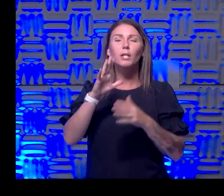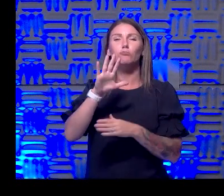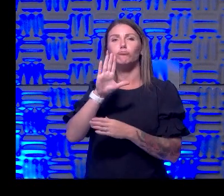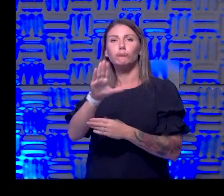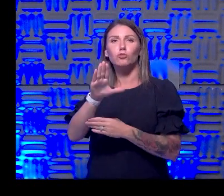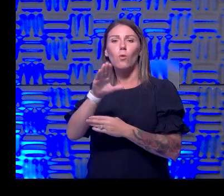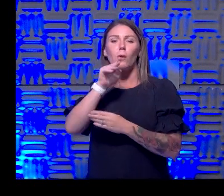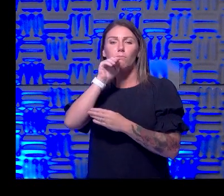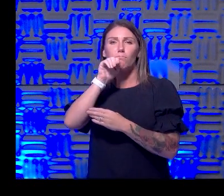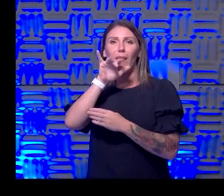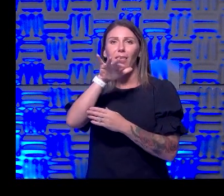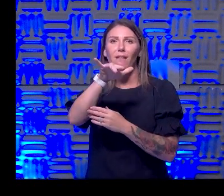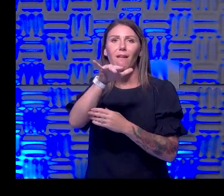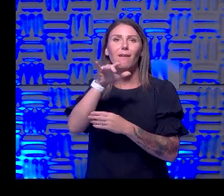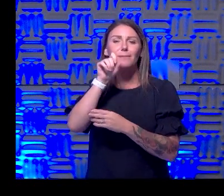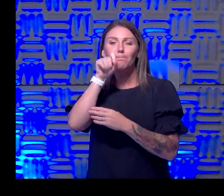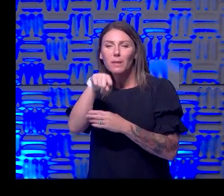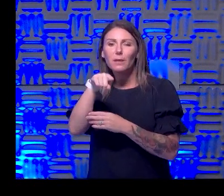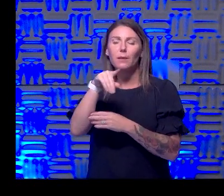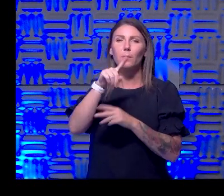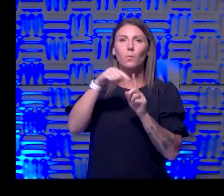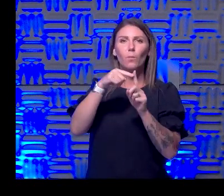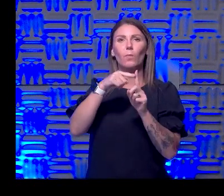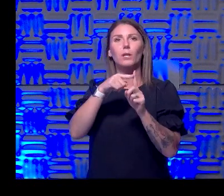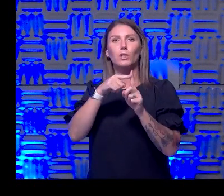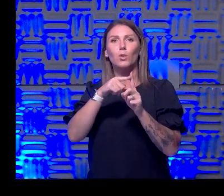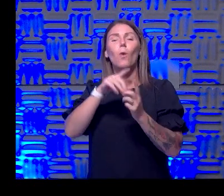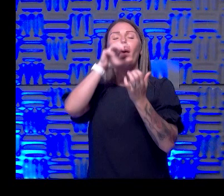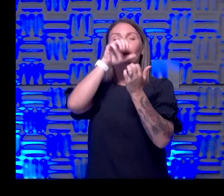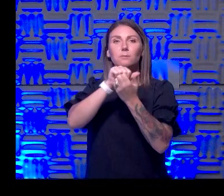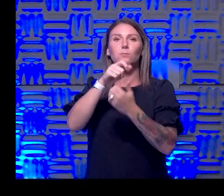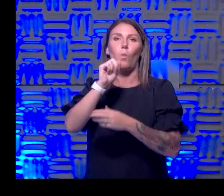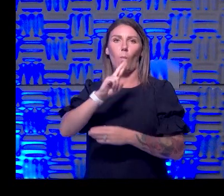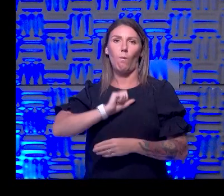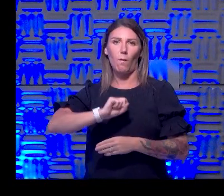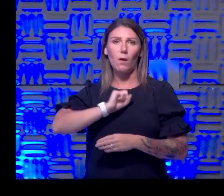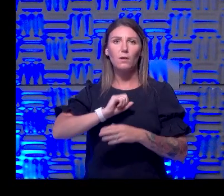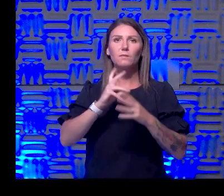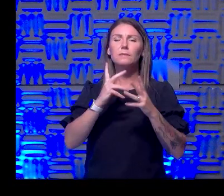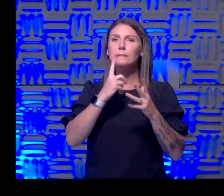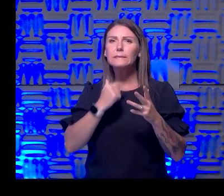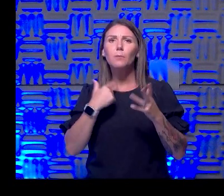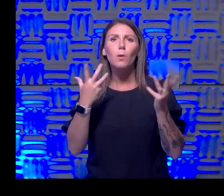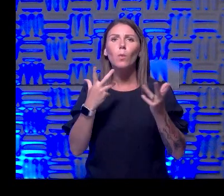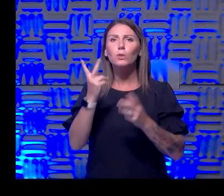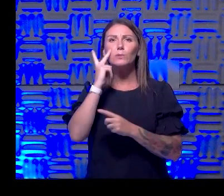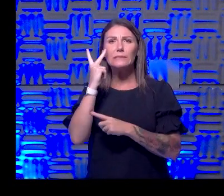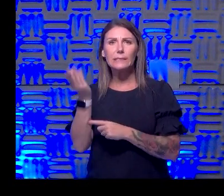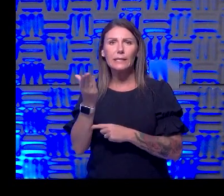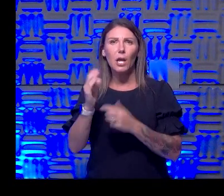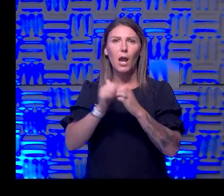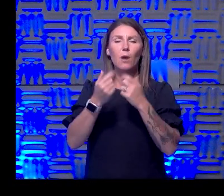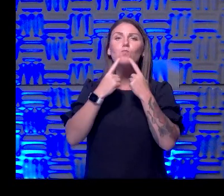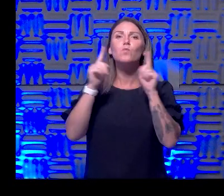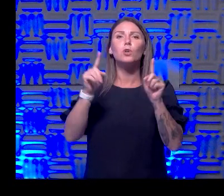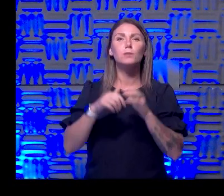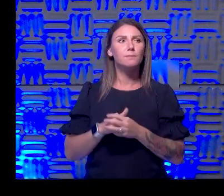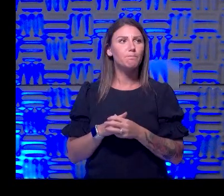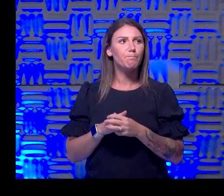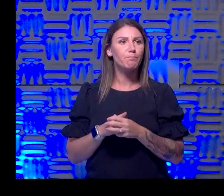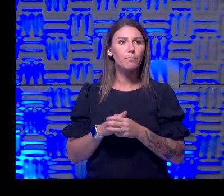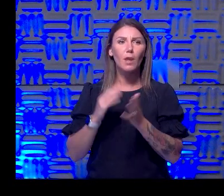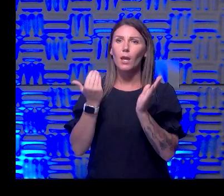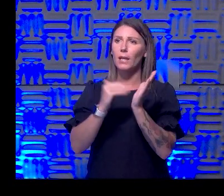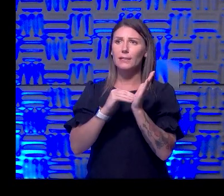and spit is doing when you sneeze and cough. Tell us what you're seeing here and how it works. Yeah, again, this is, you